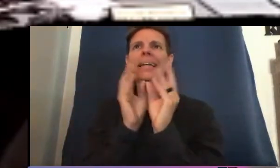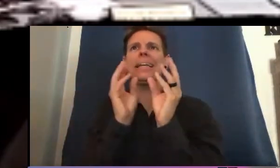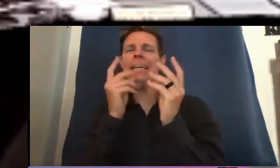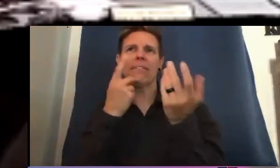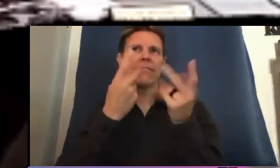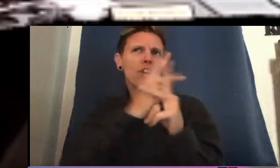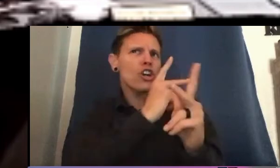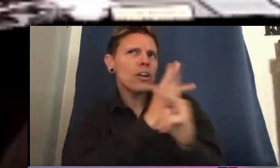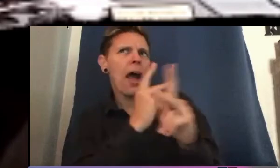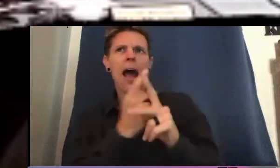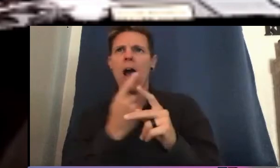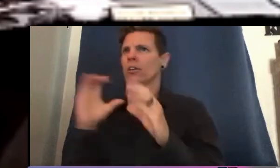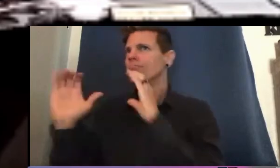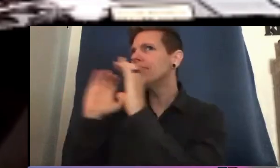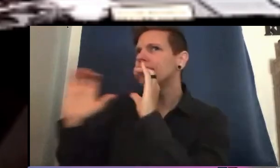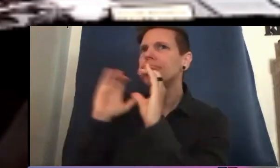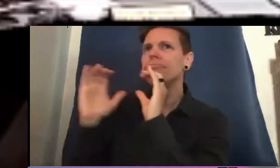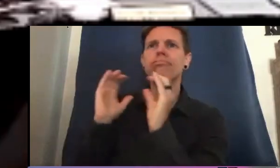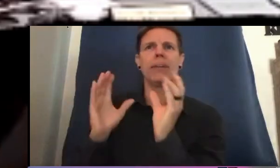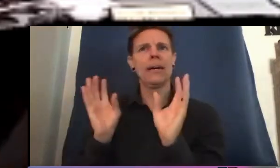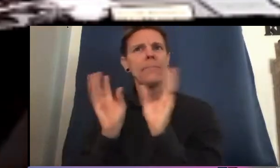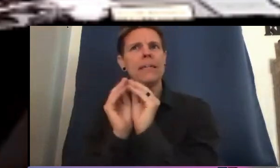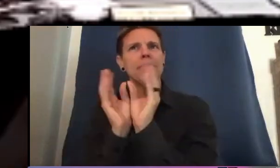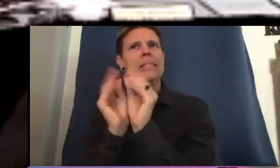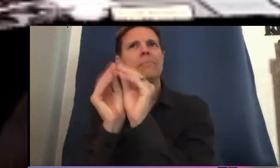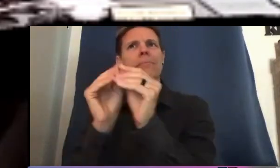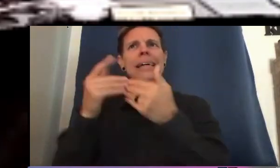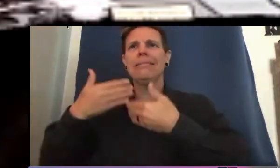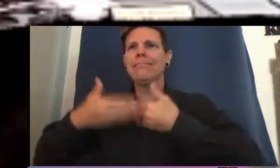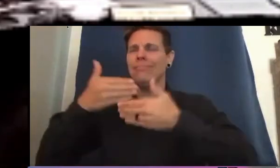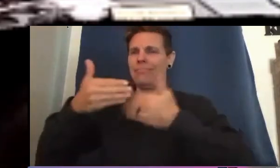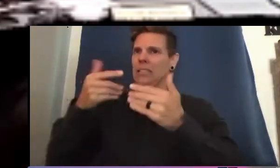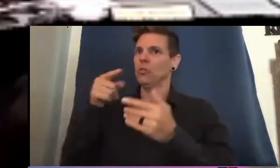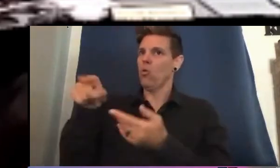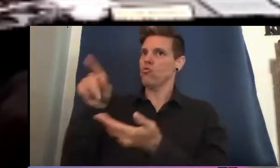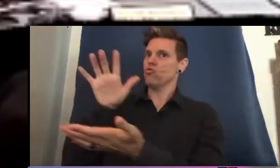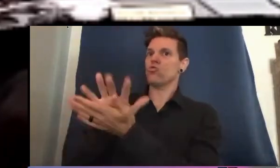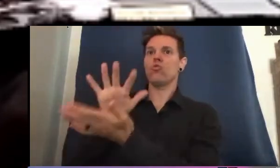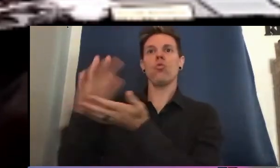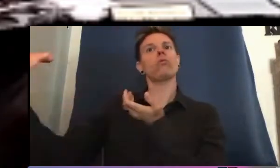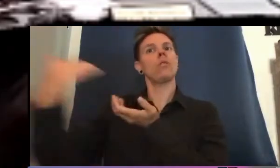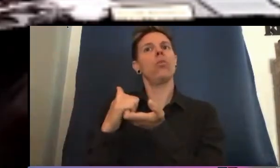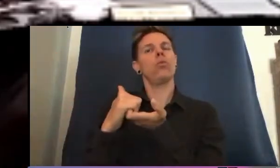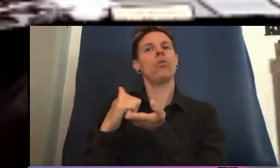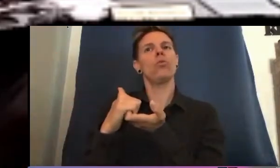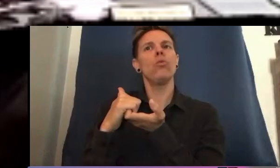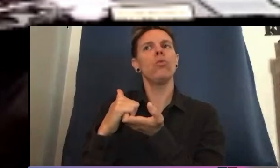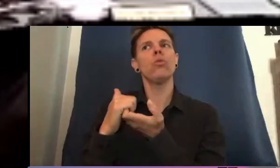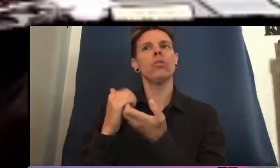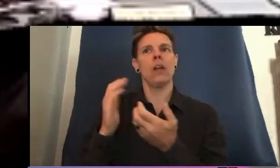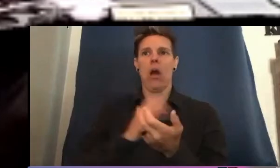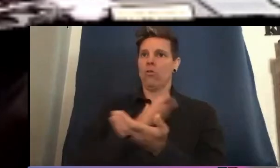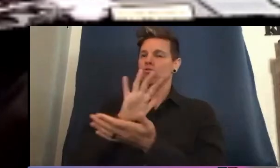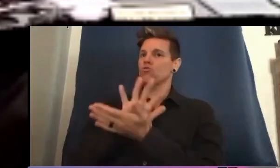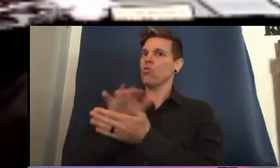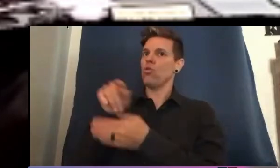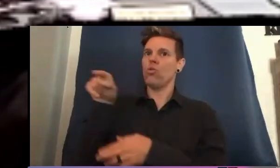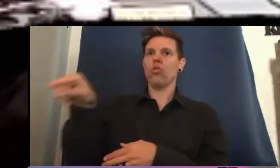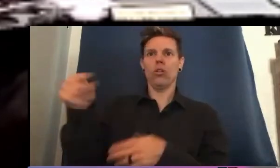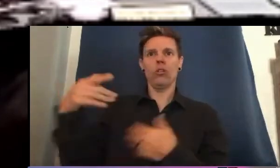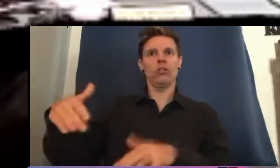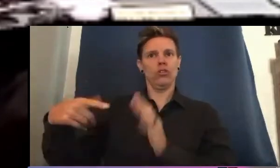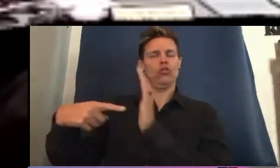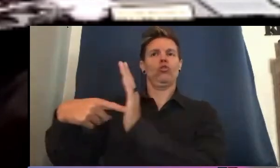just briefly point out about our school partnership is that our school partners have demonstrated leadership throughout the